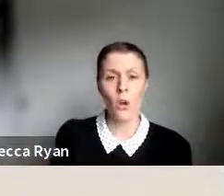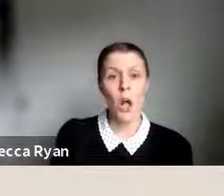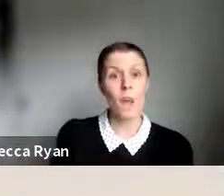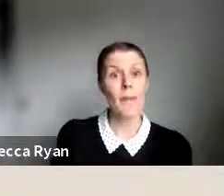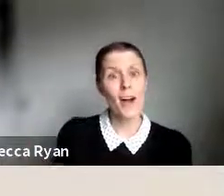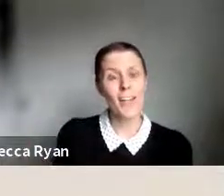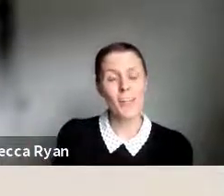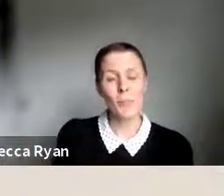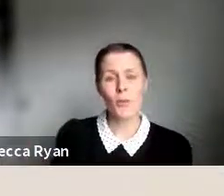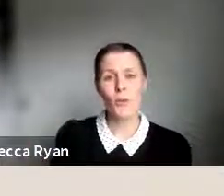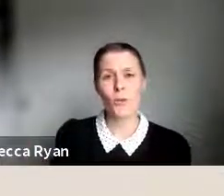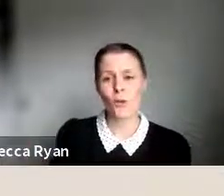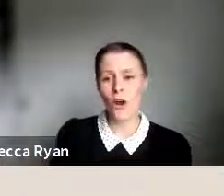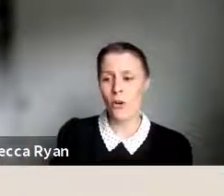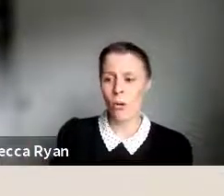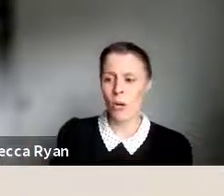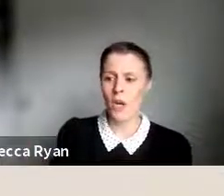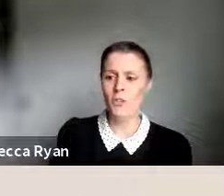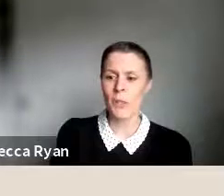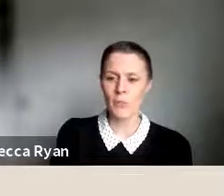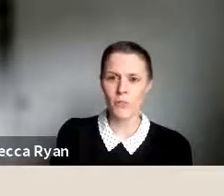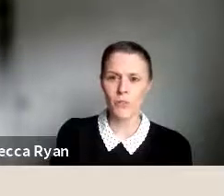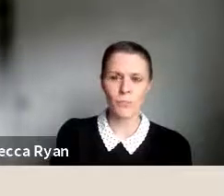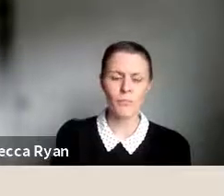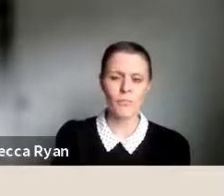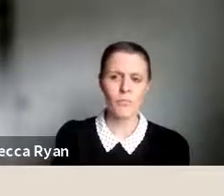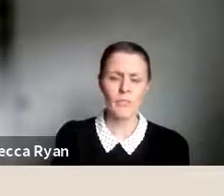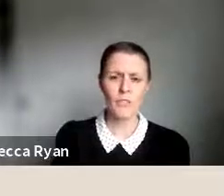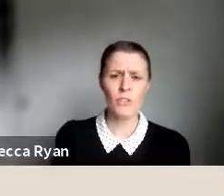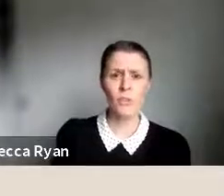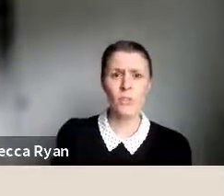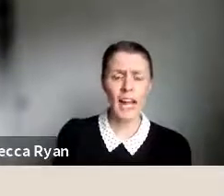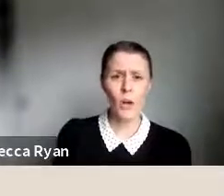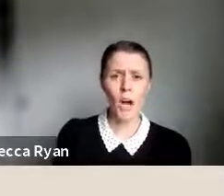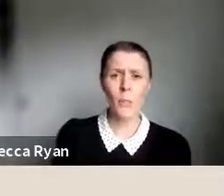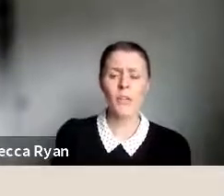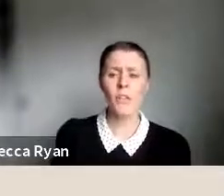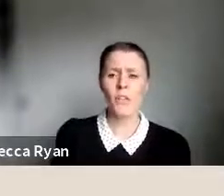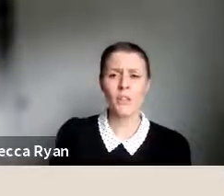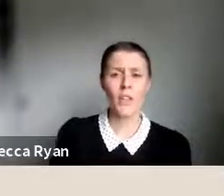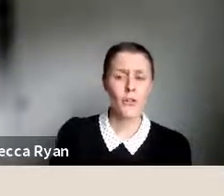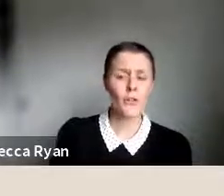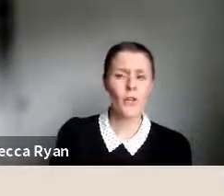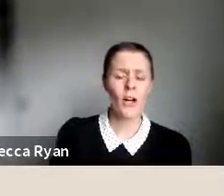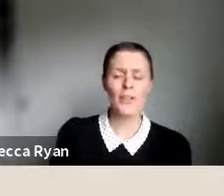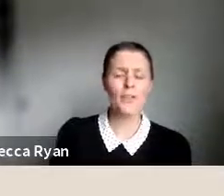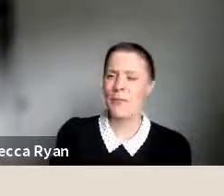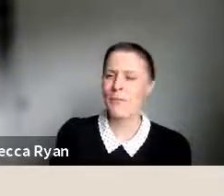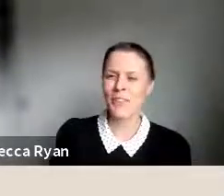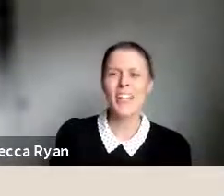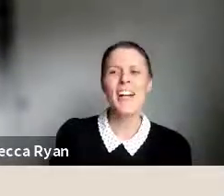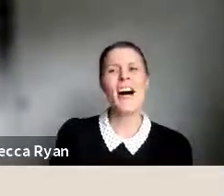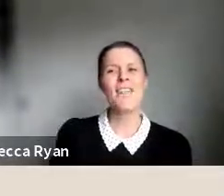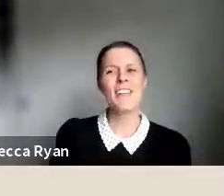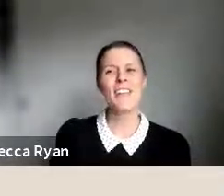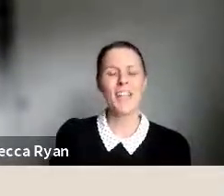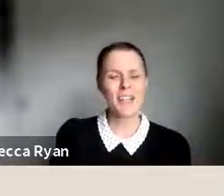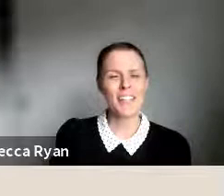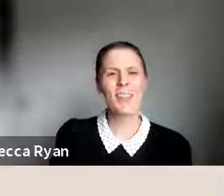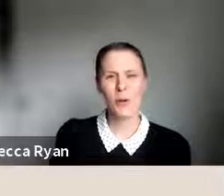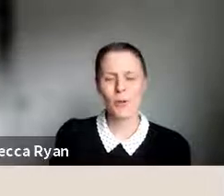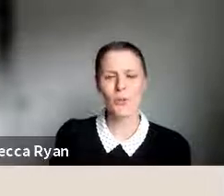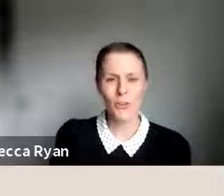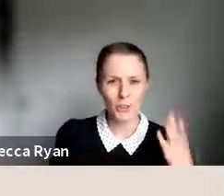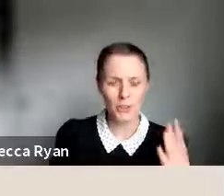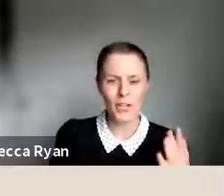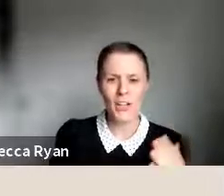concerns for my audience, especially those that are on oral contraceptives. So how common is this cerebral venous